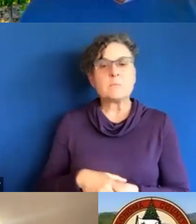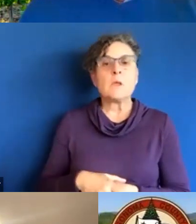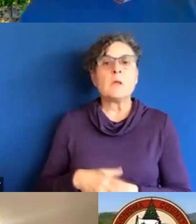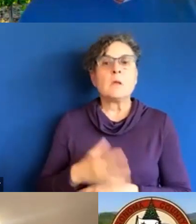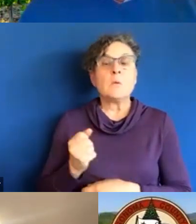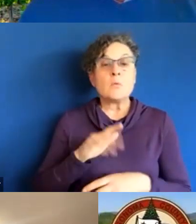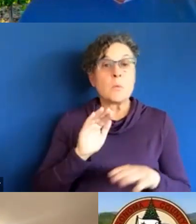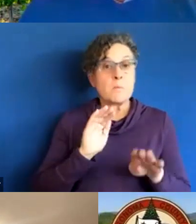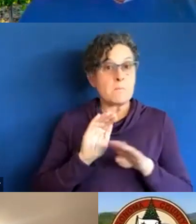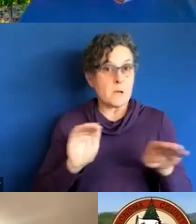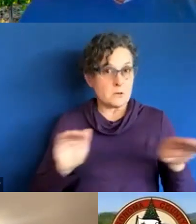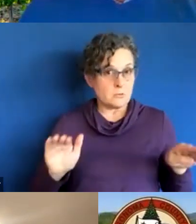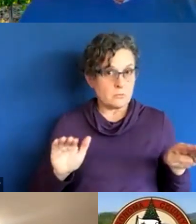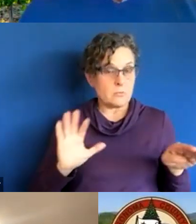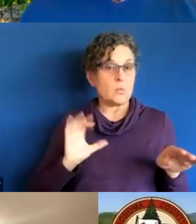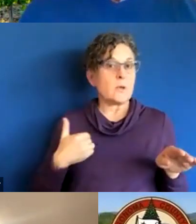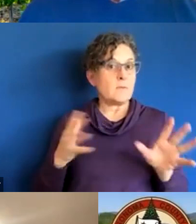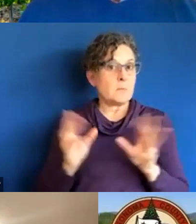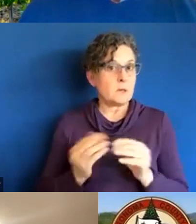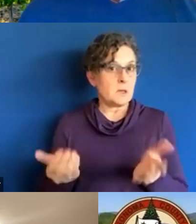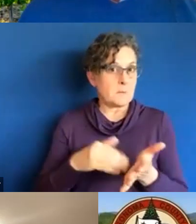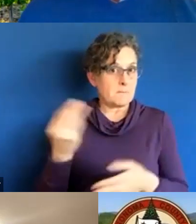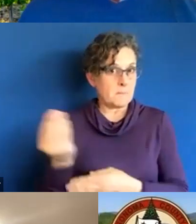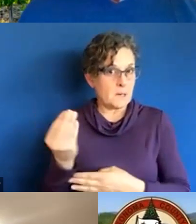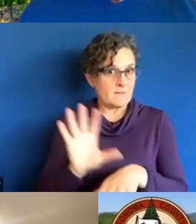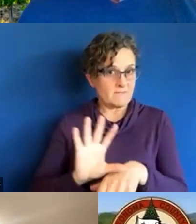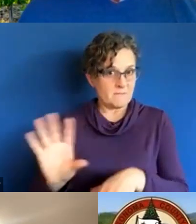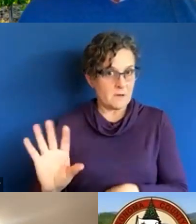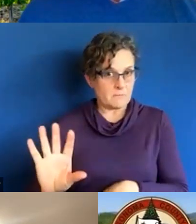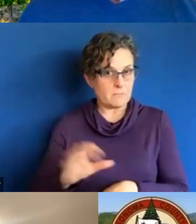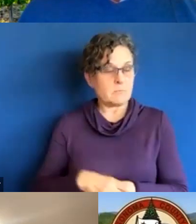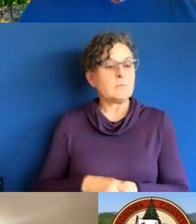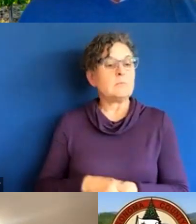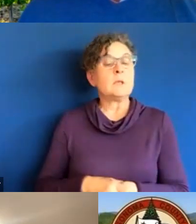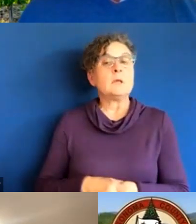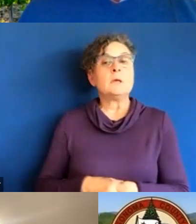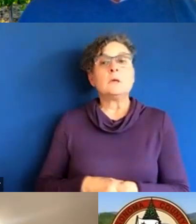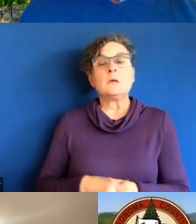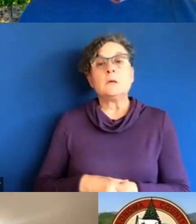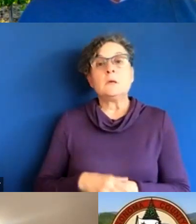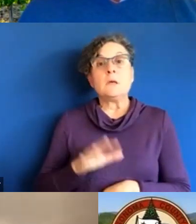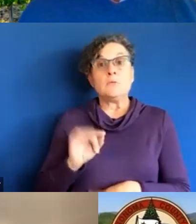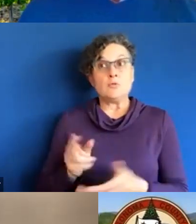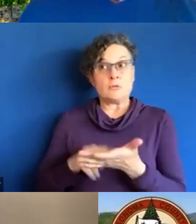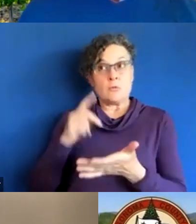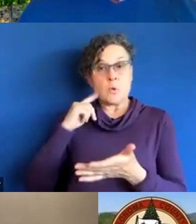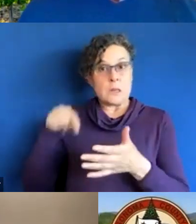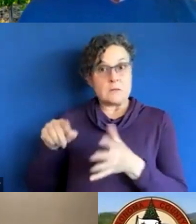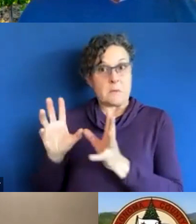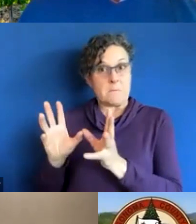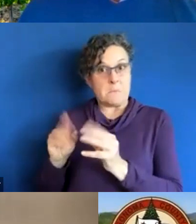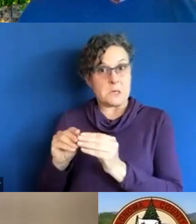remind all of you that we will do this again on Monday at 5 o'clock. If you're registered, you only need to register